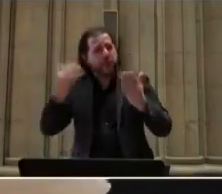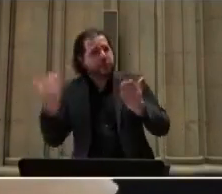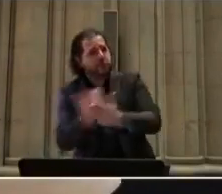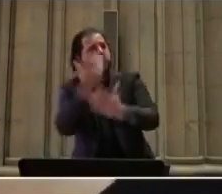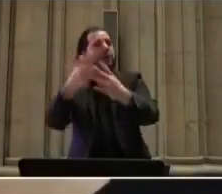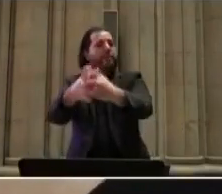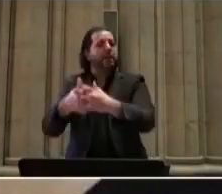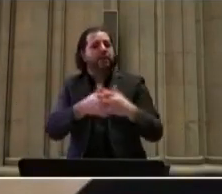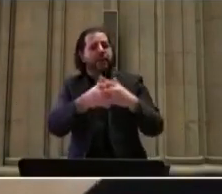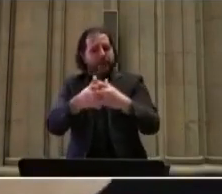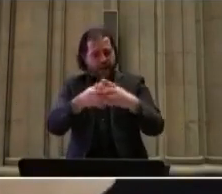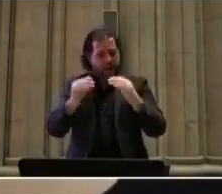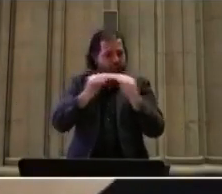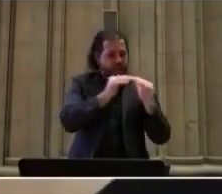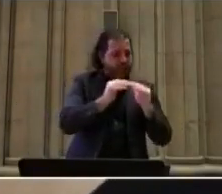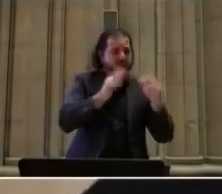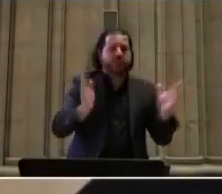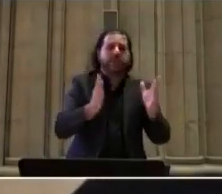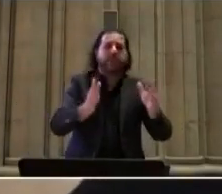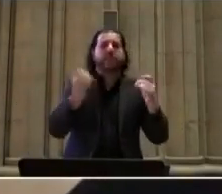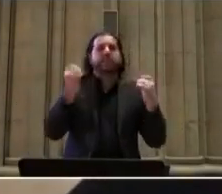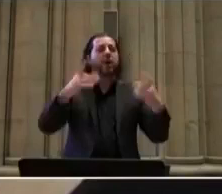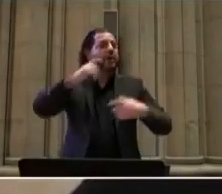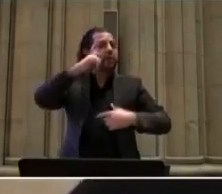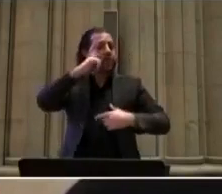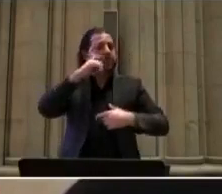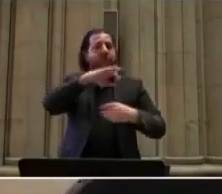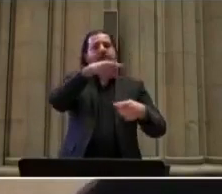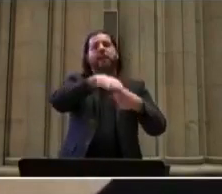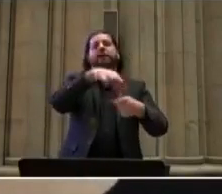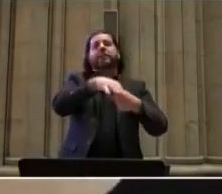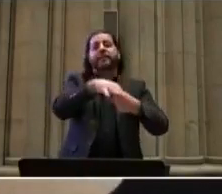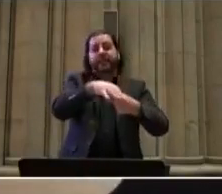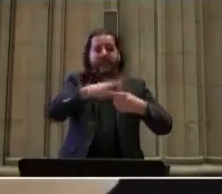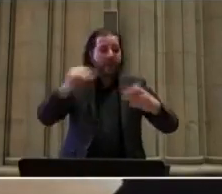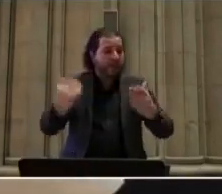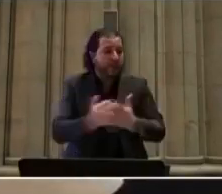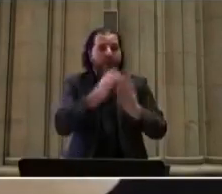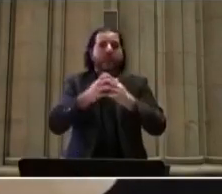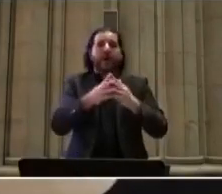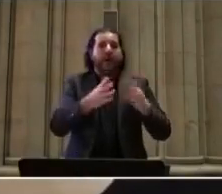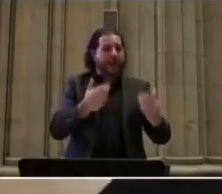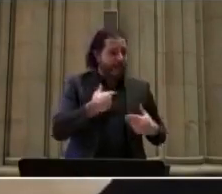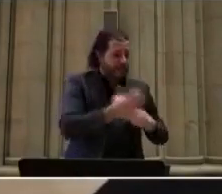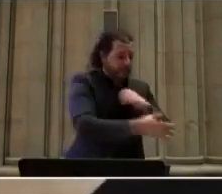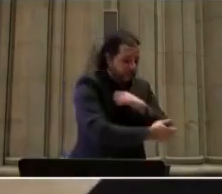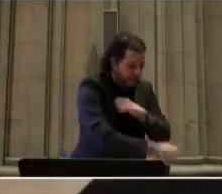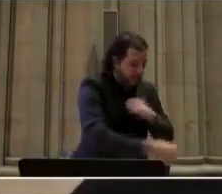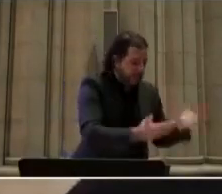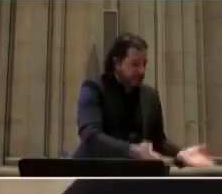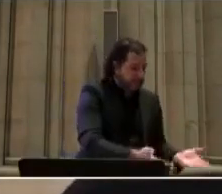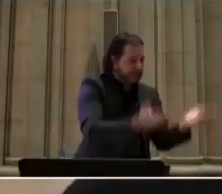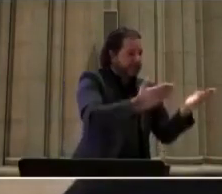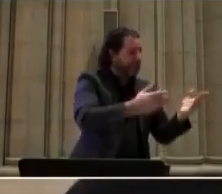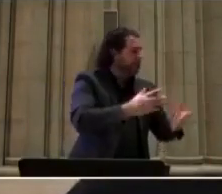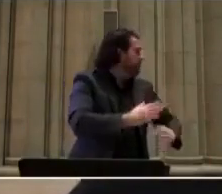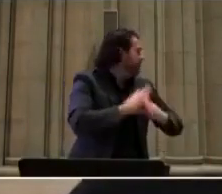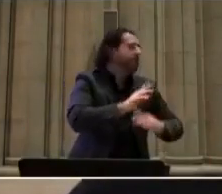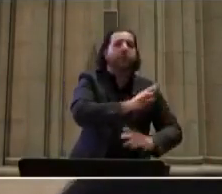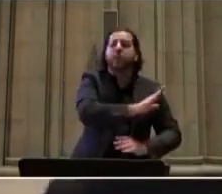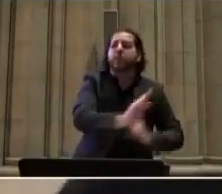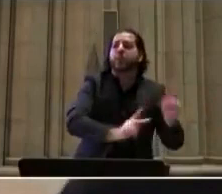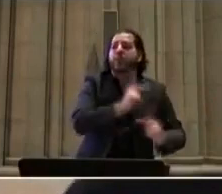a justice-driven, multiracial democracy, a new America that lifts up the poor and protects those most